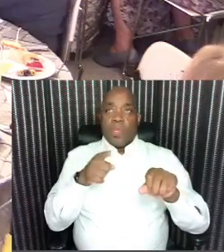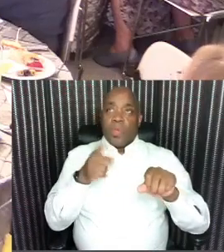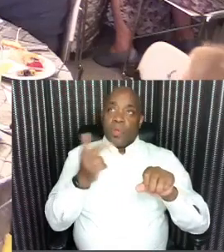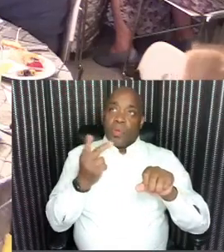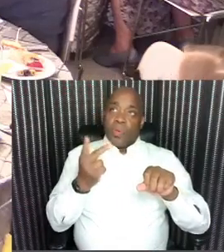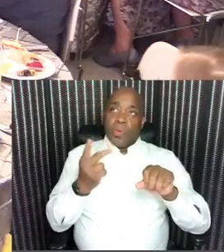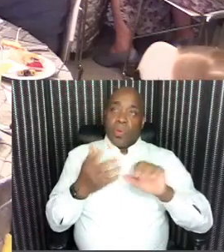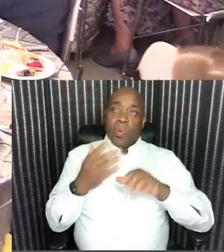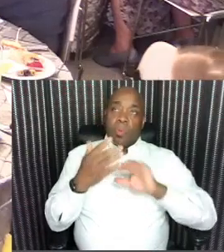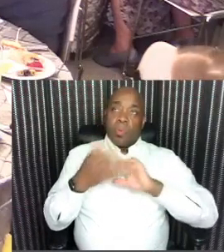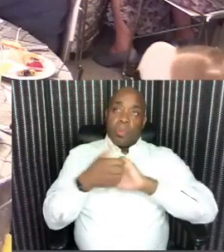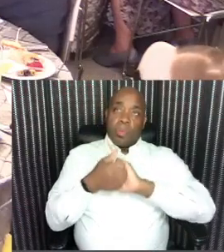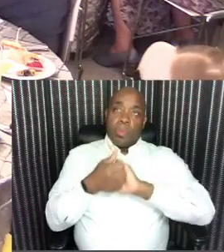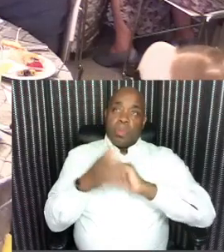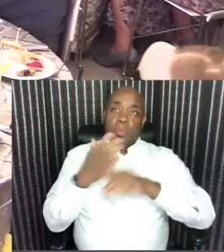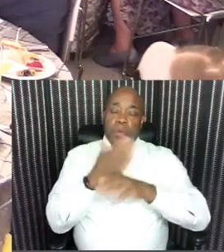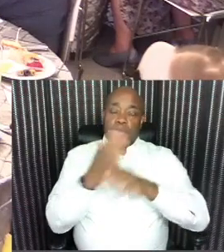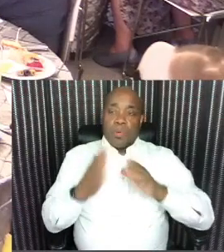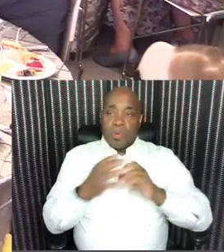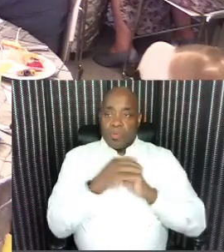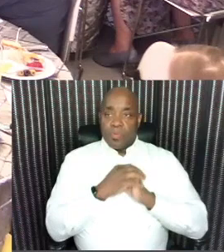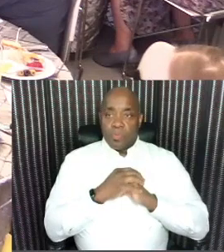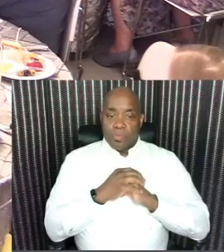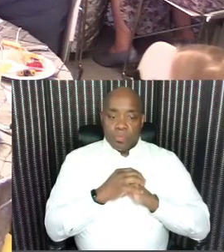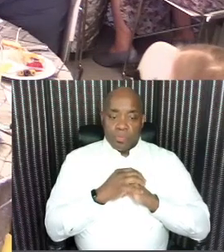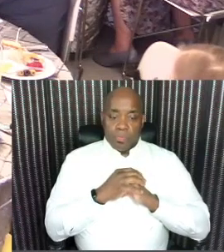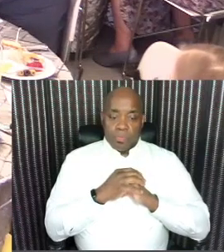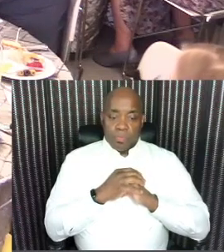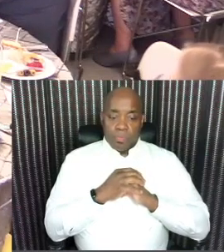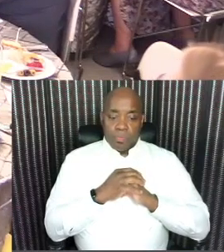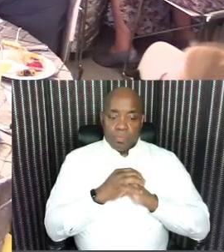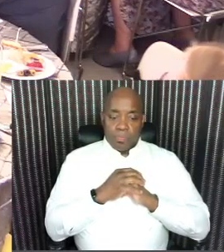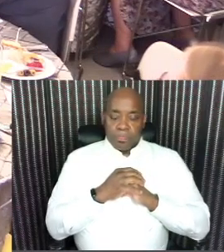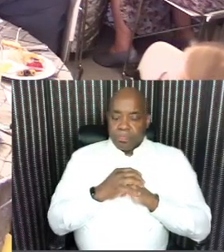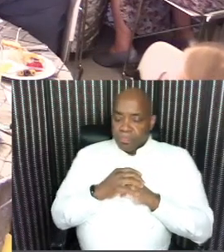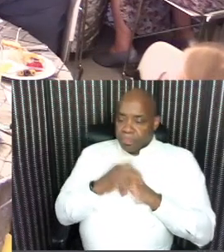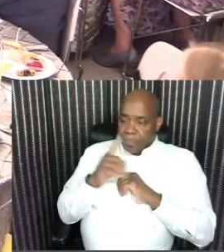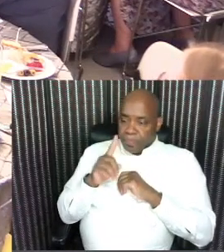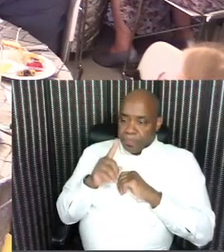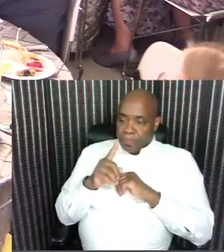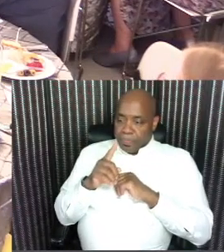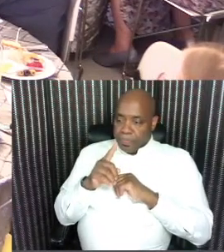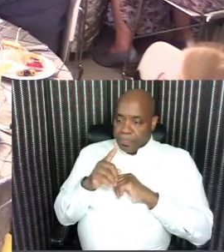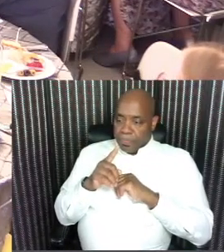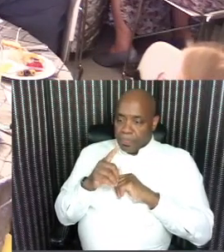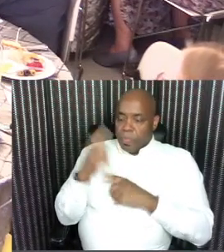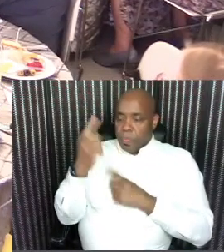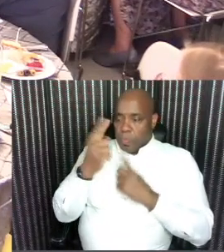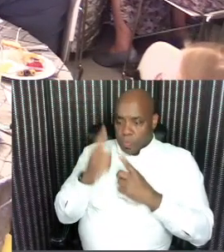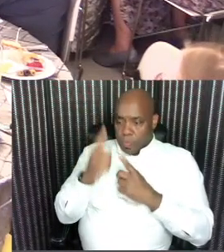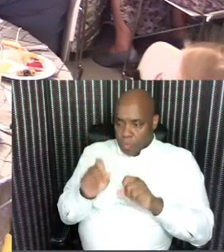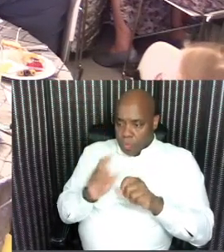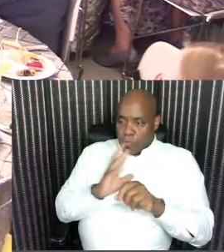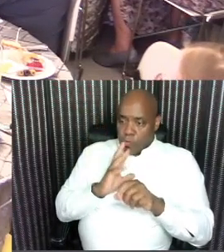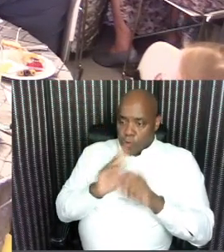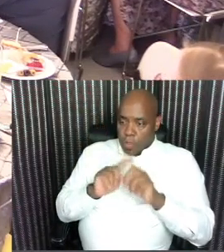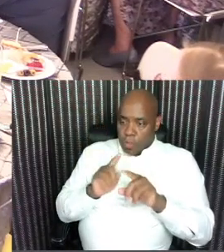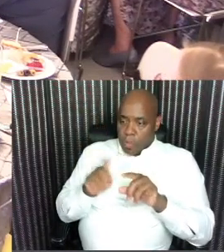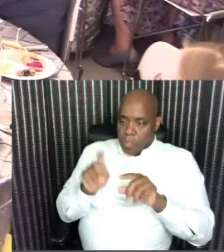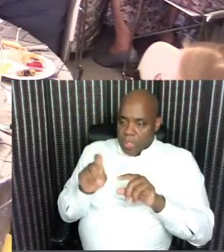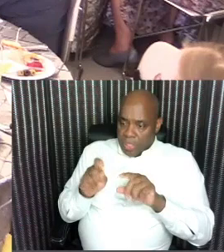To build on Lily's question a little bit, I wonder if you might be able to talk a little bit about meeting